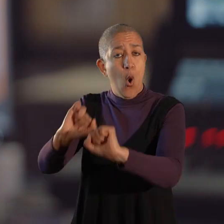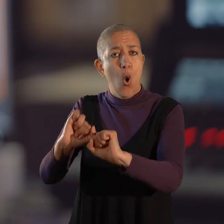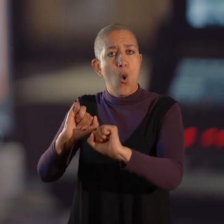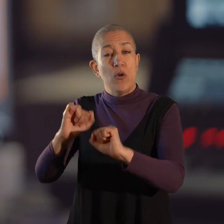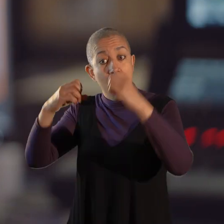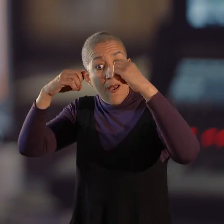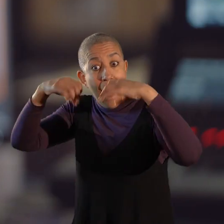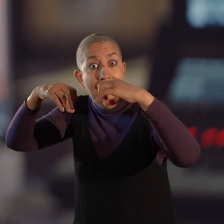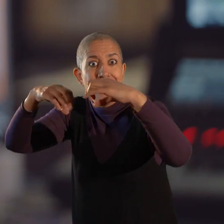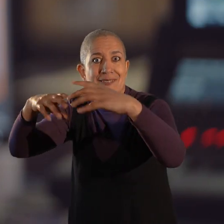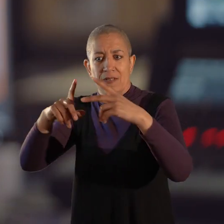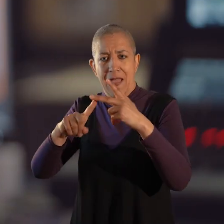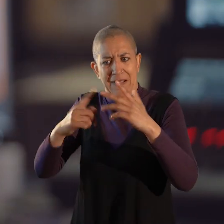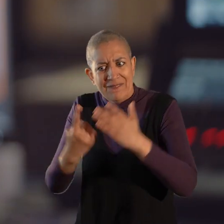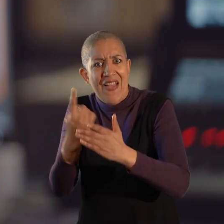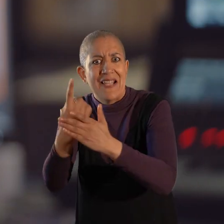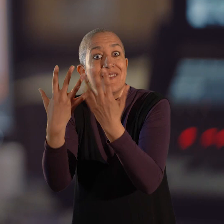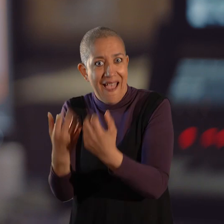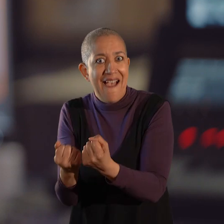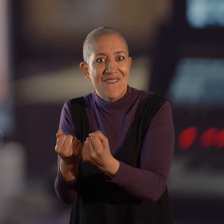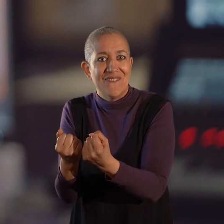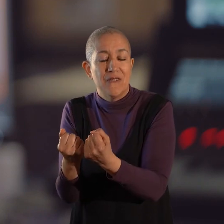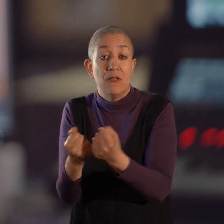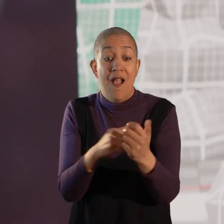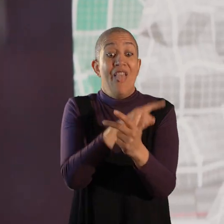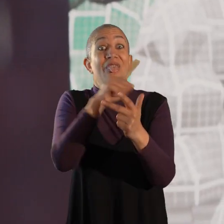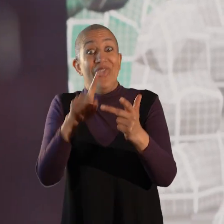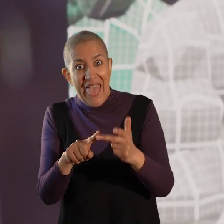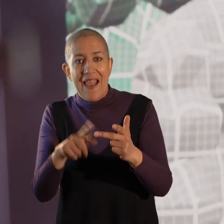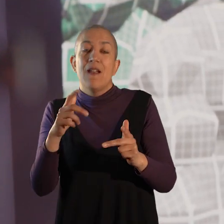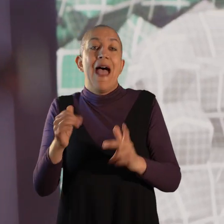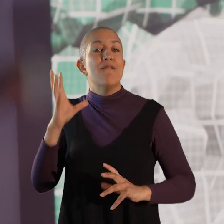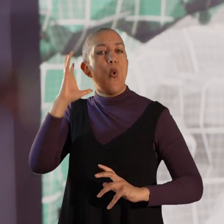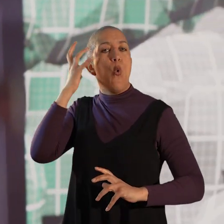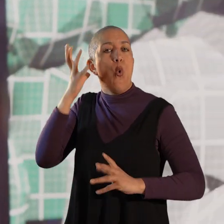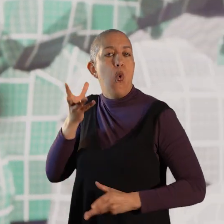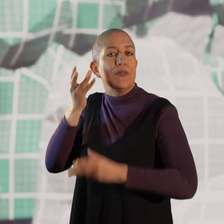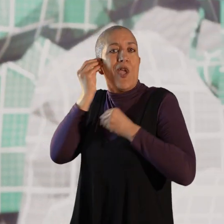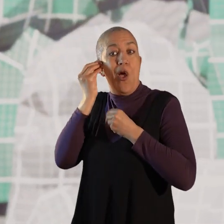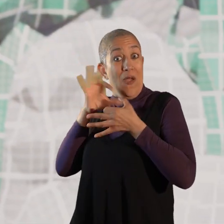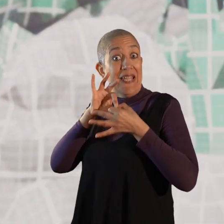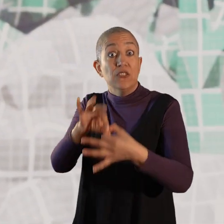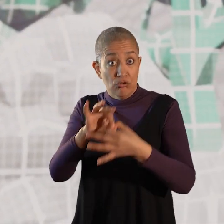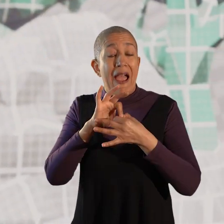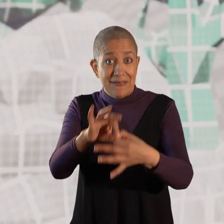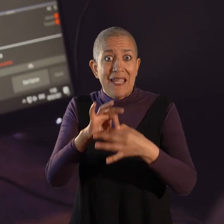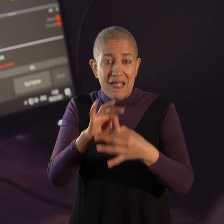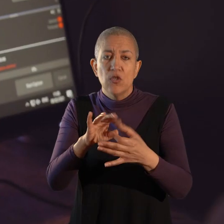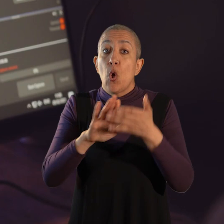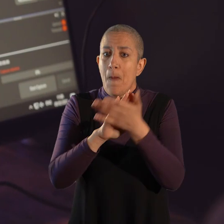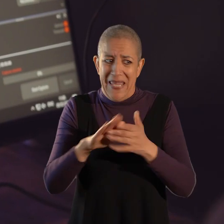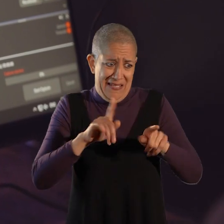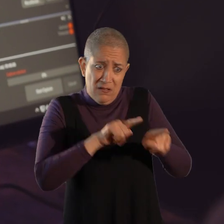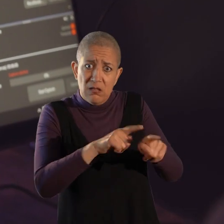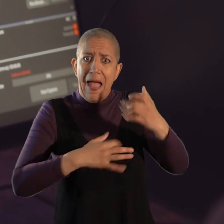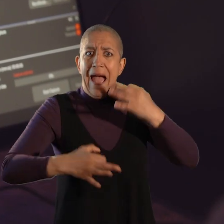which has its own lights and lighting effects. And then we have audio, which is interactive